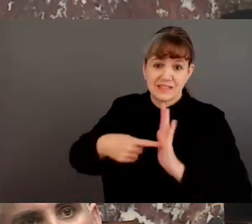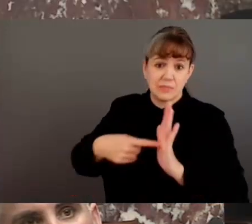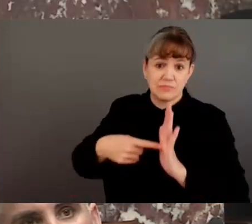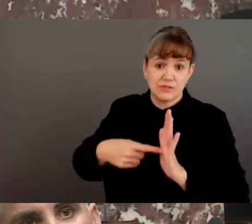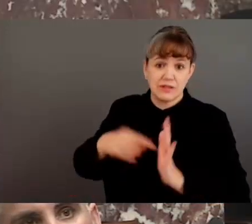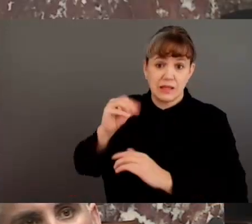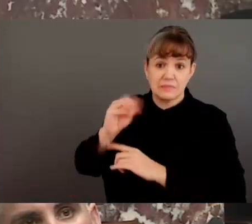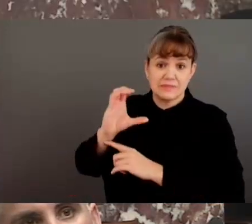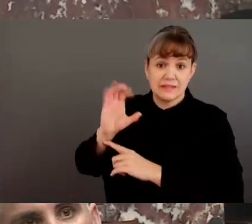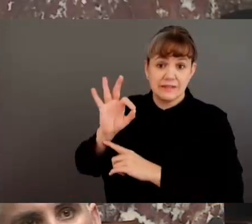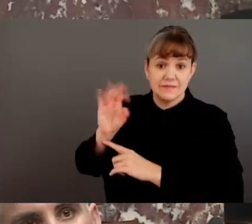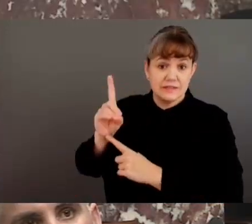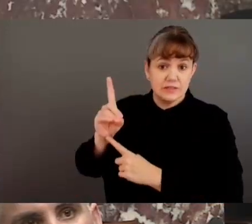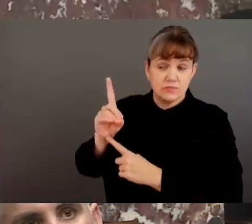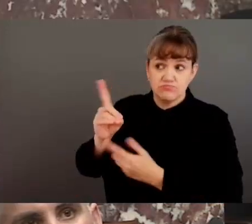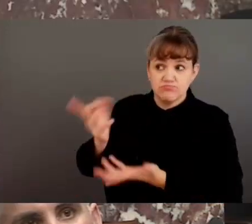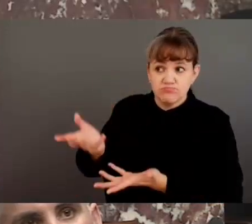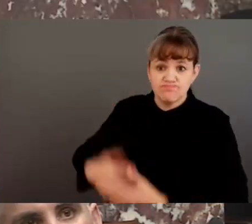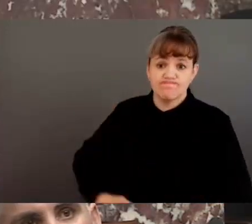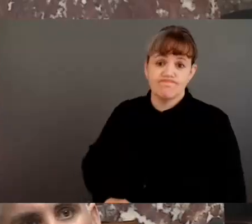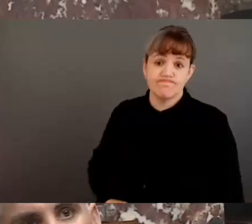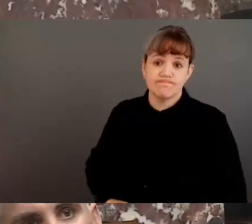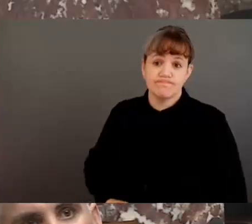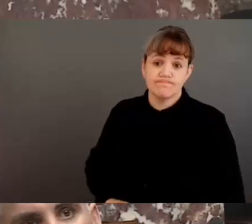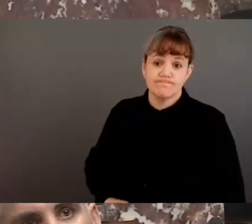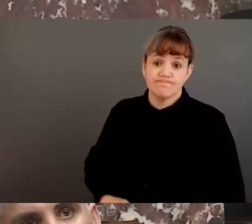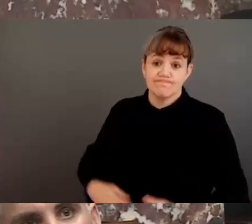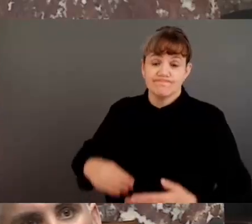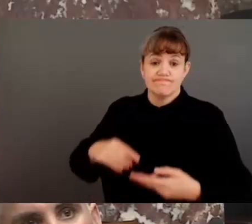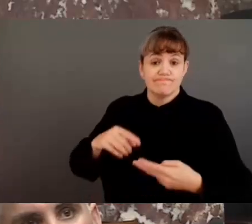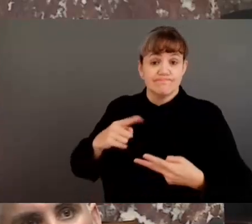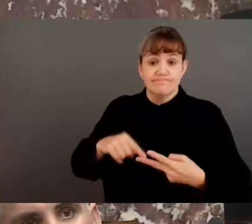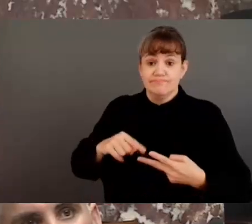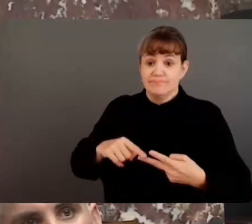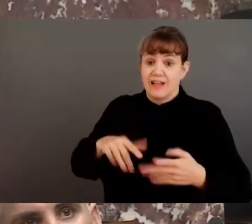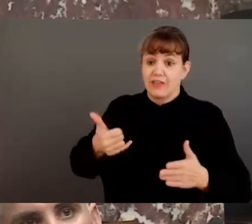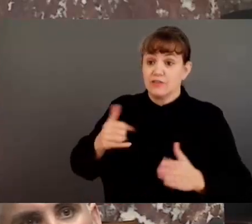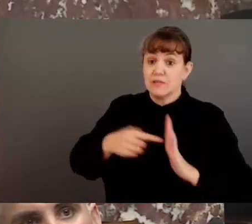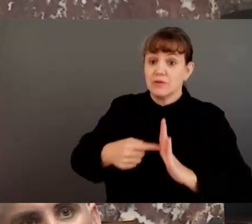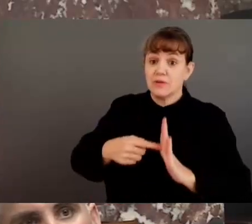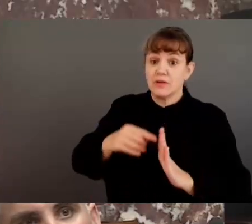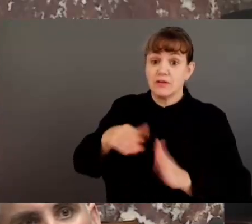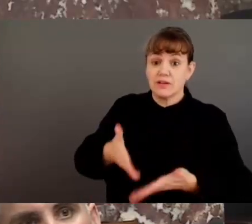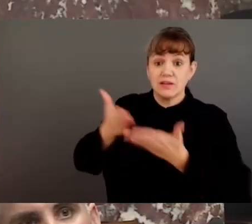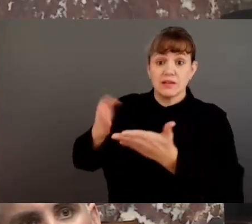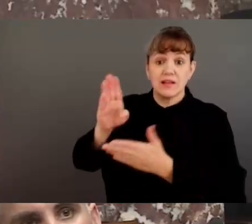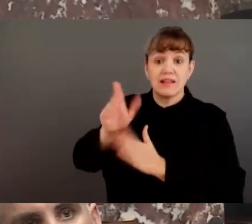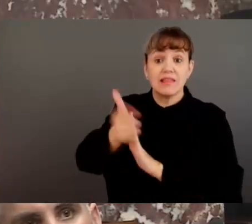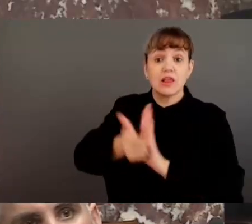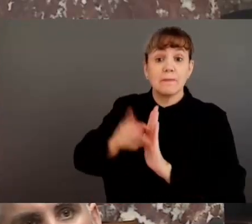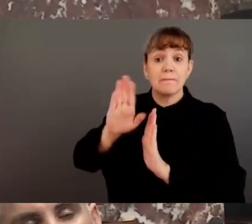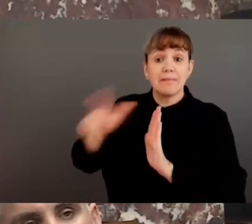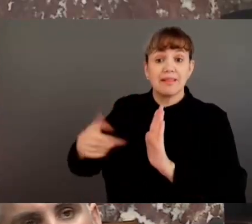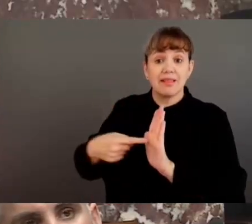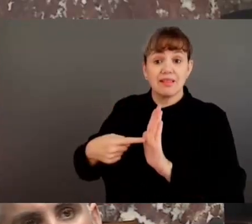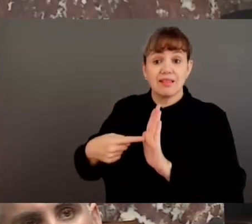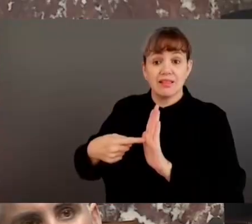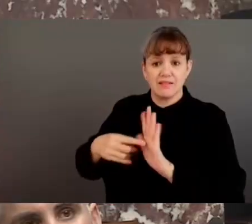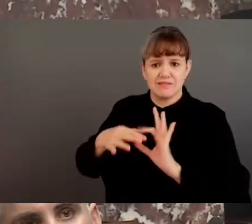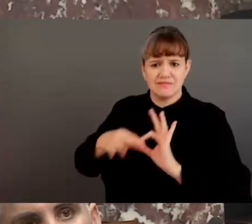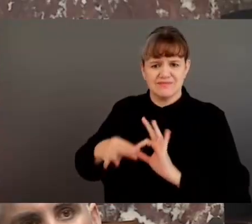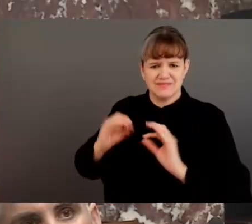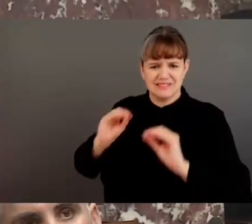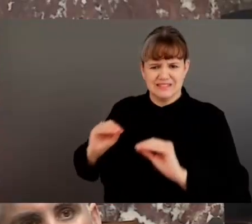We've shown that in the fact that we brought forward a bill in terms of educating our children on the effects